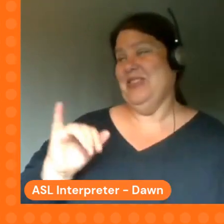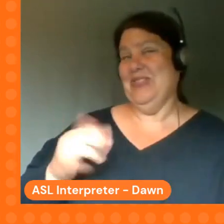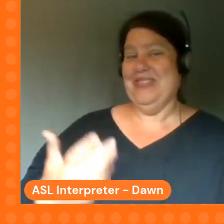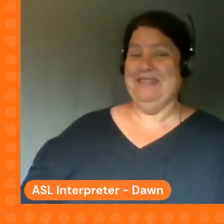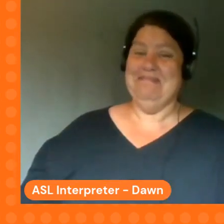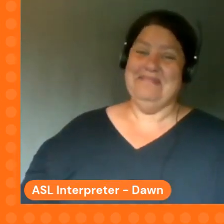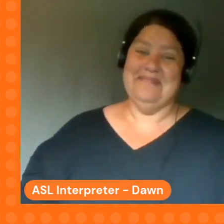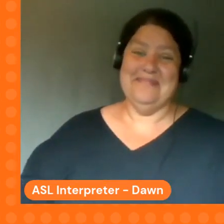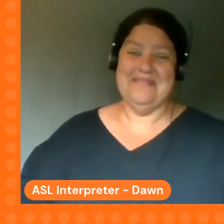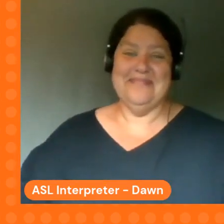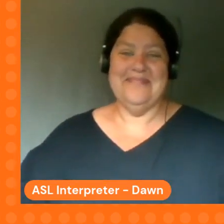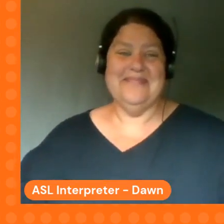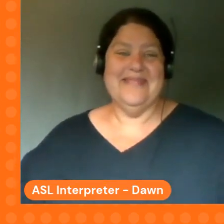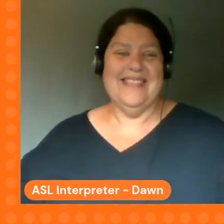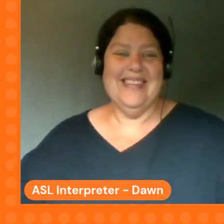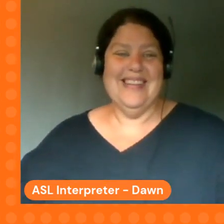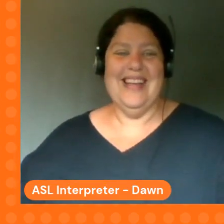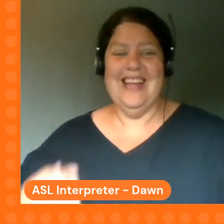can imagine